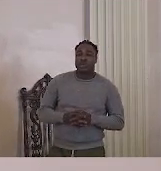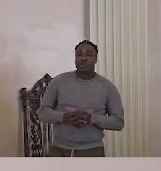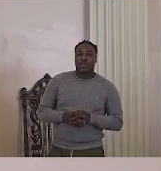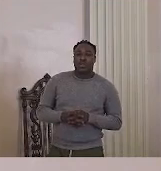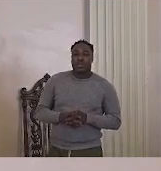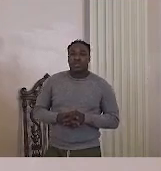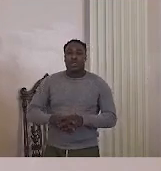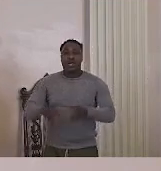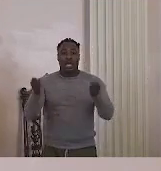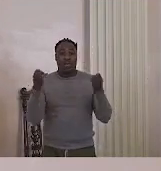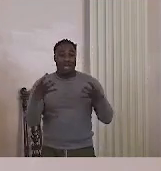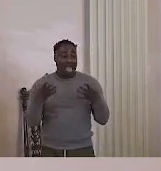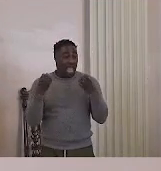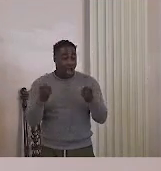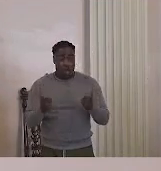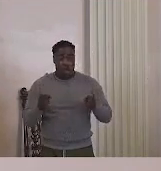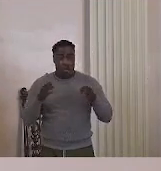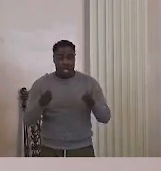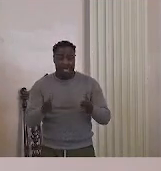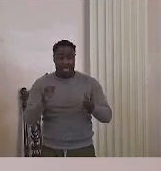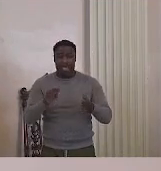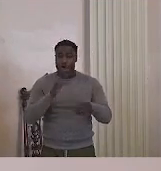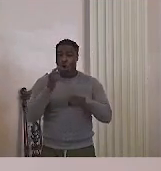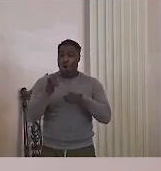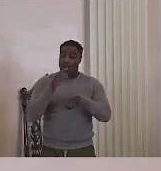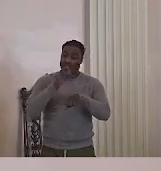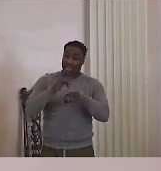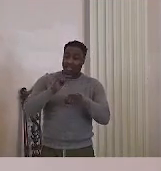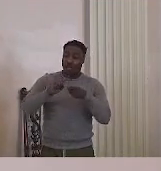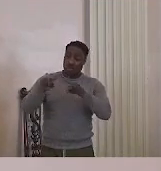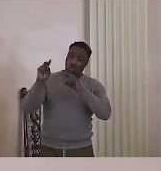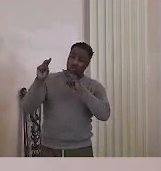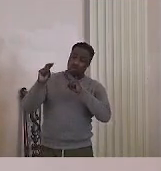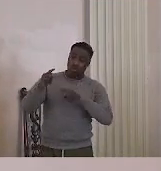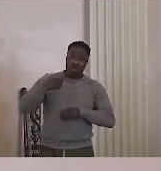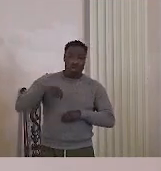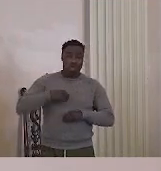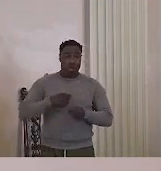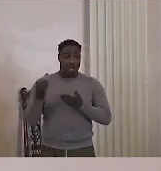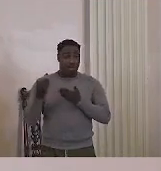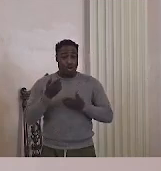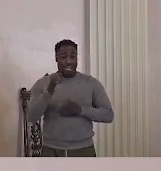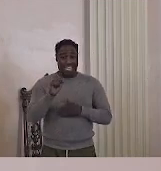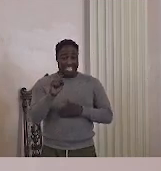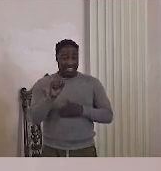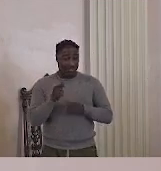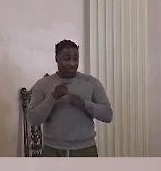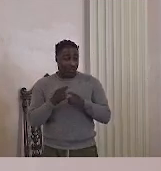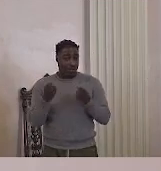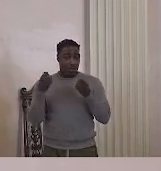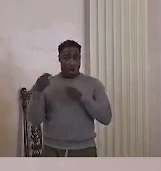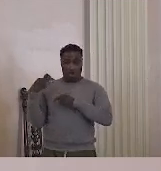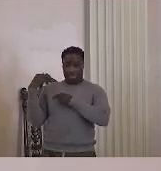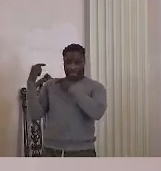There are many healthy ways that are always available to move forward, and we bring gifts from multiple generations.